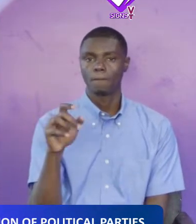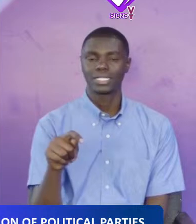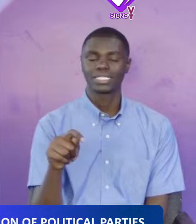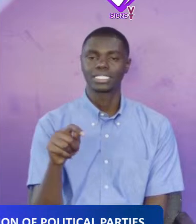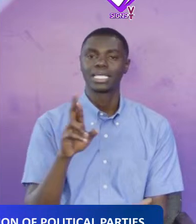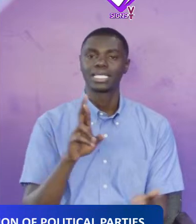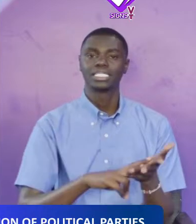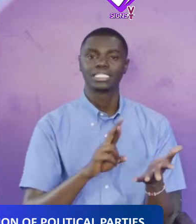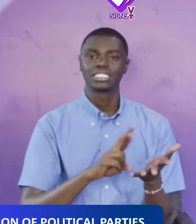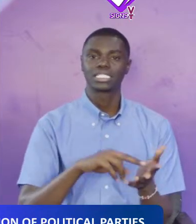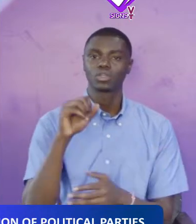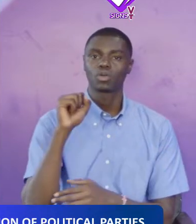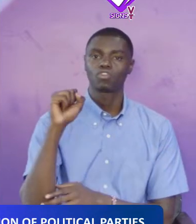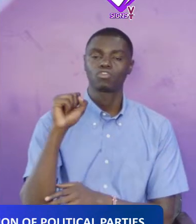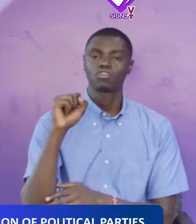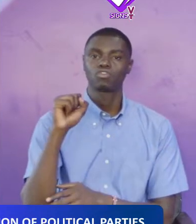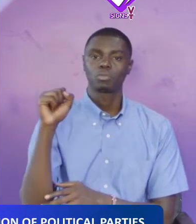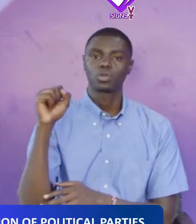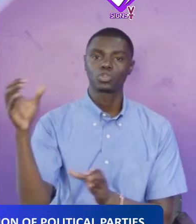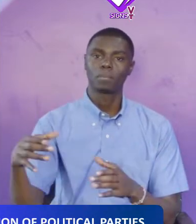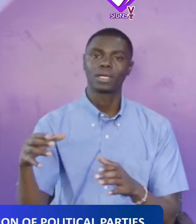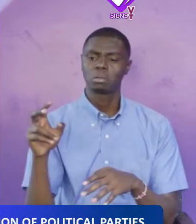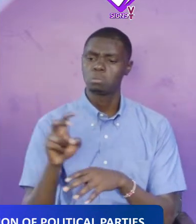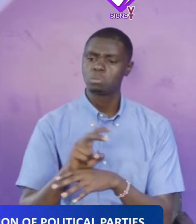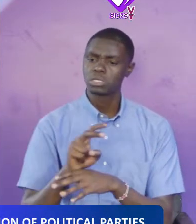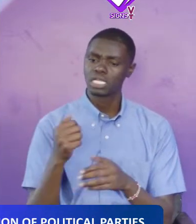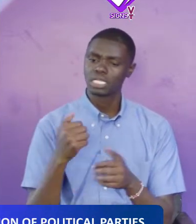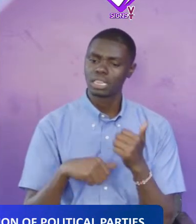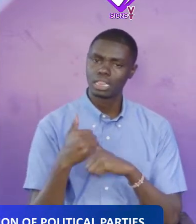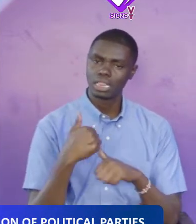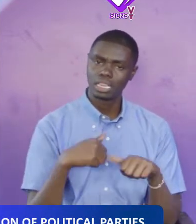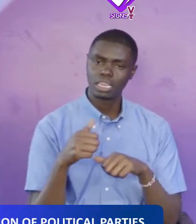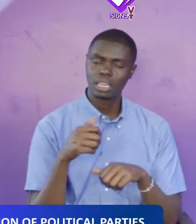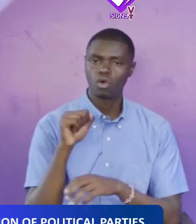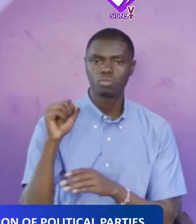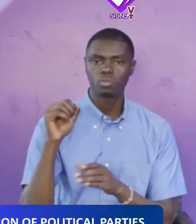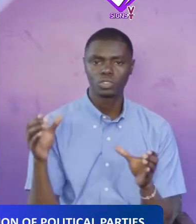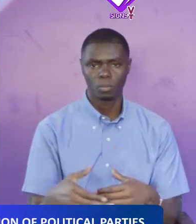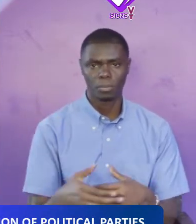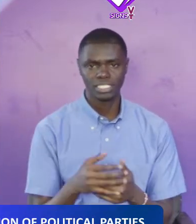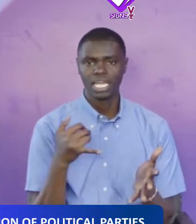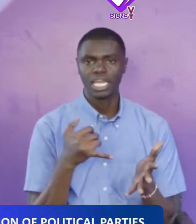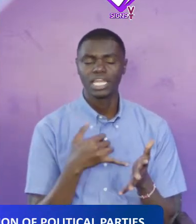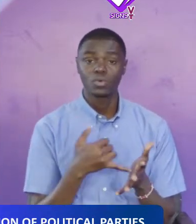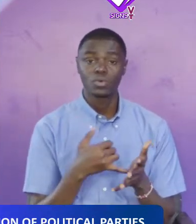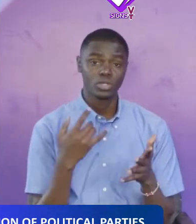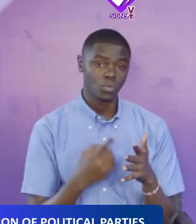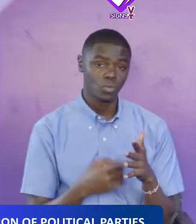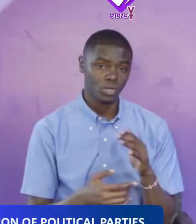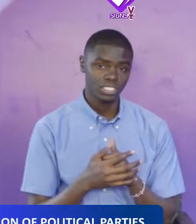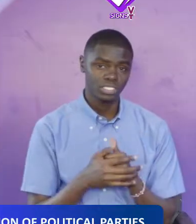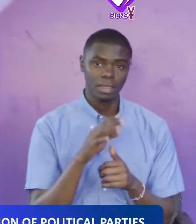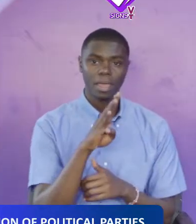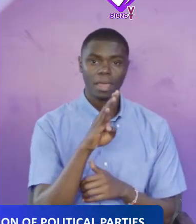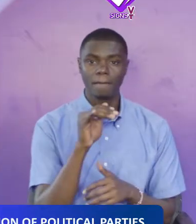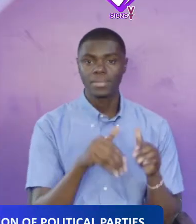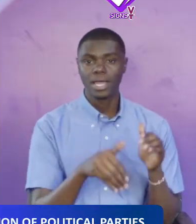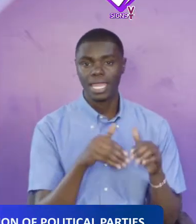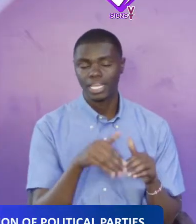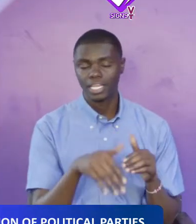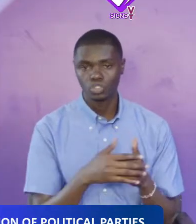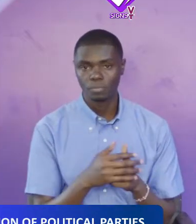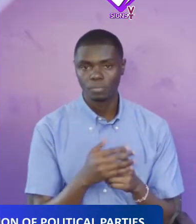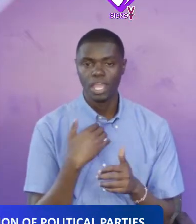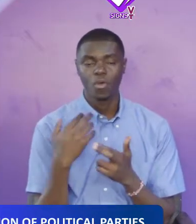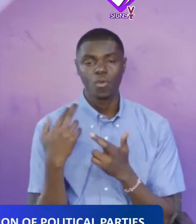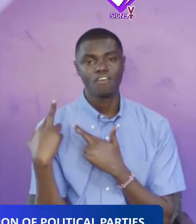political parties monitors all the activities of the political parties, including, of course, those by-elections. We have a